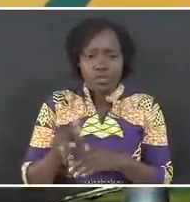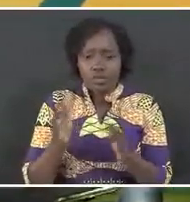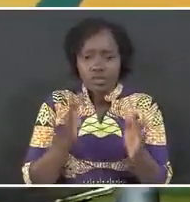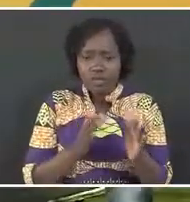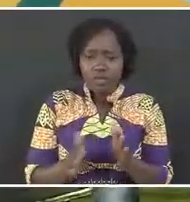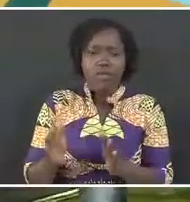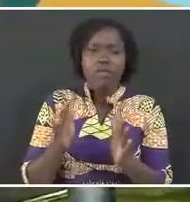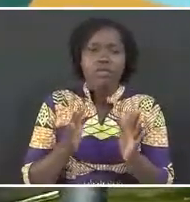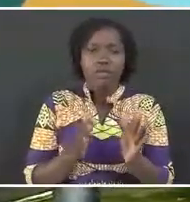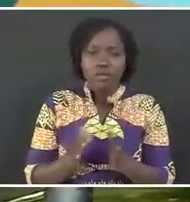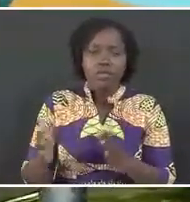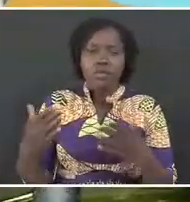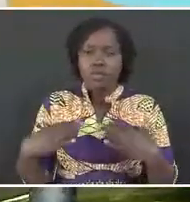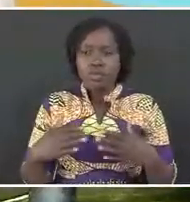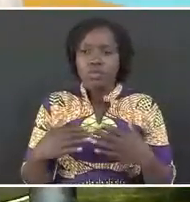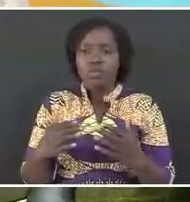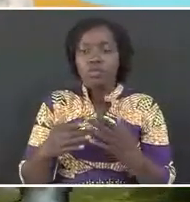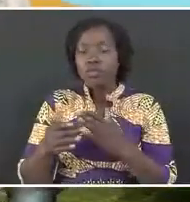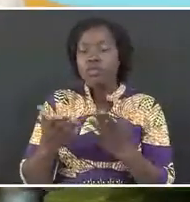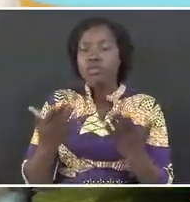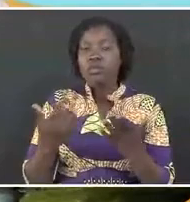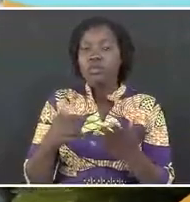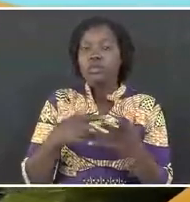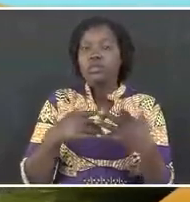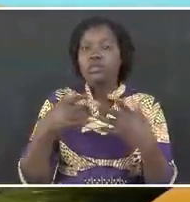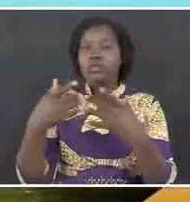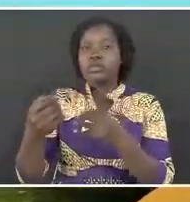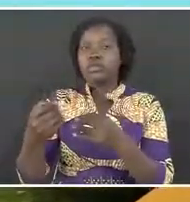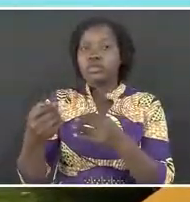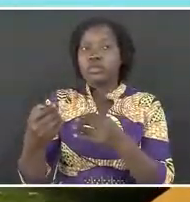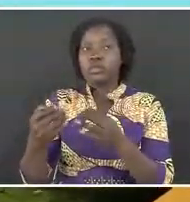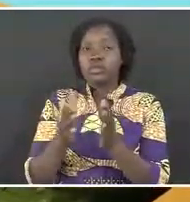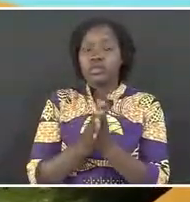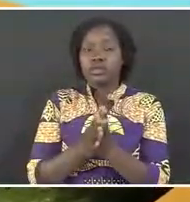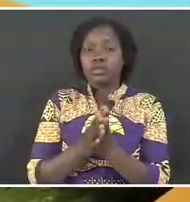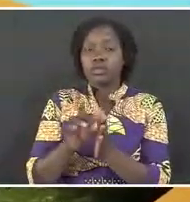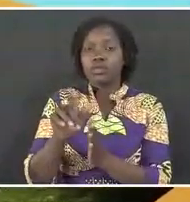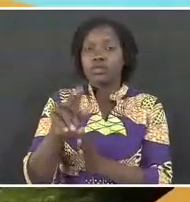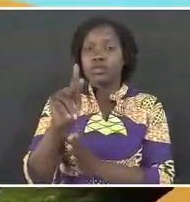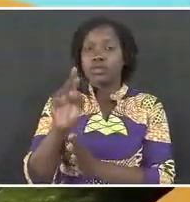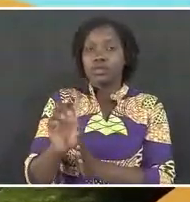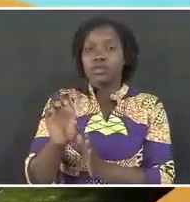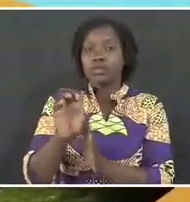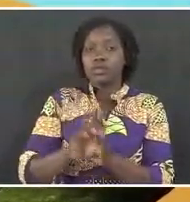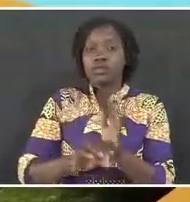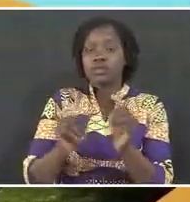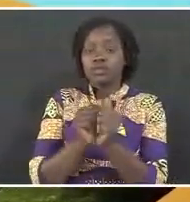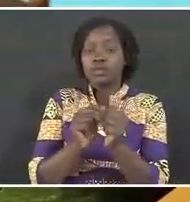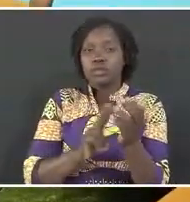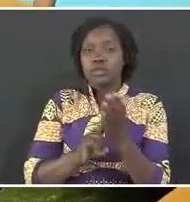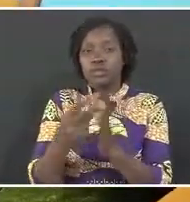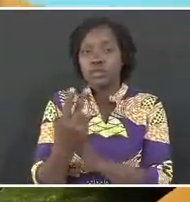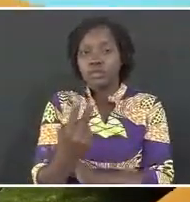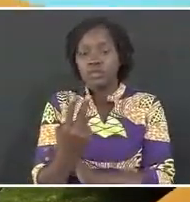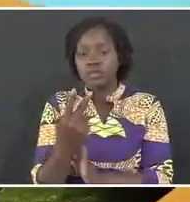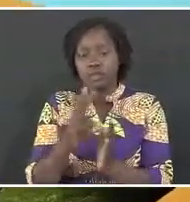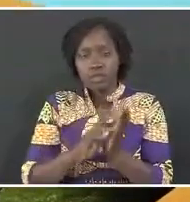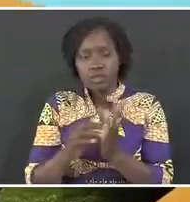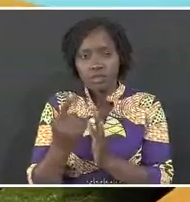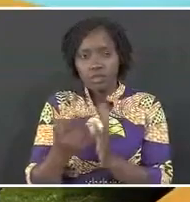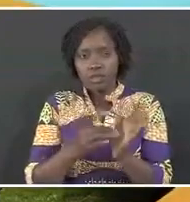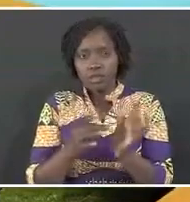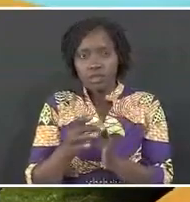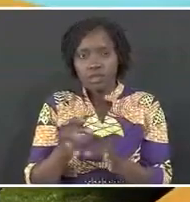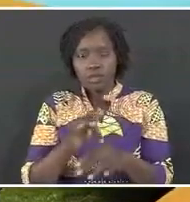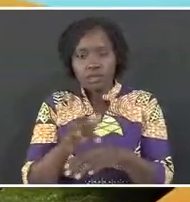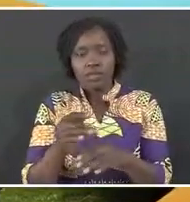prepare souls for what was coming. We notice in Luke chapter 10 verse 2, that verse 1, that